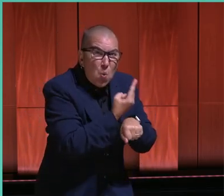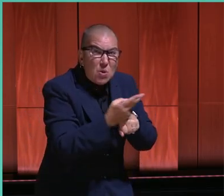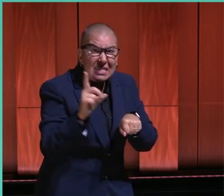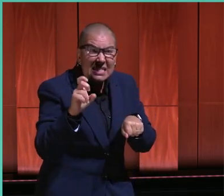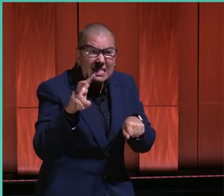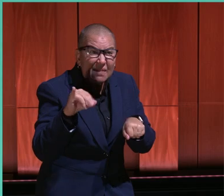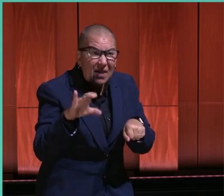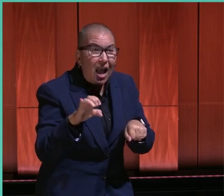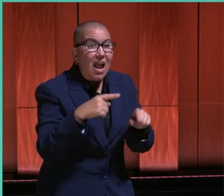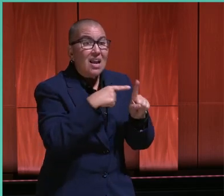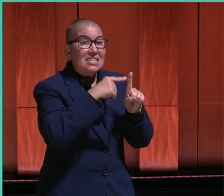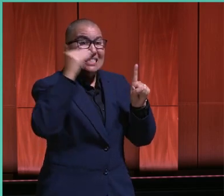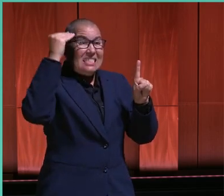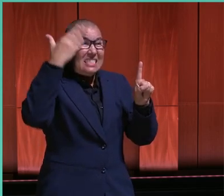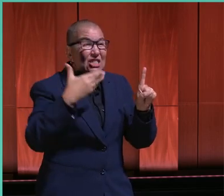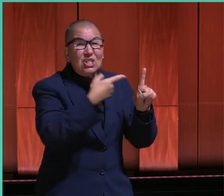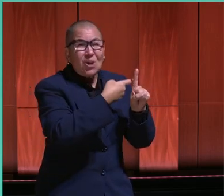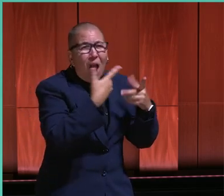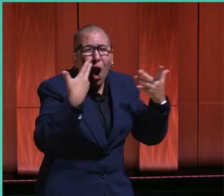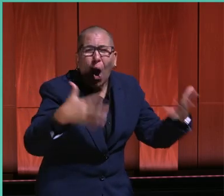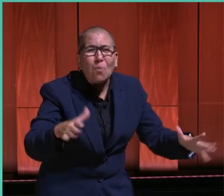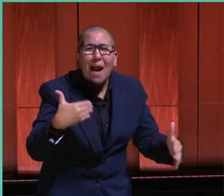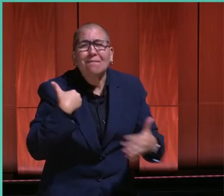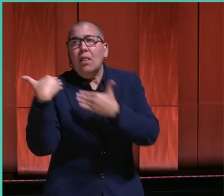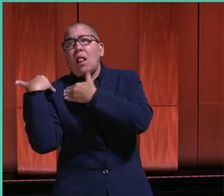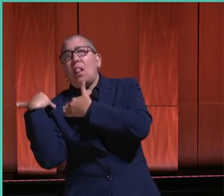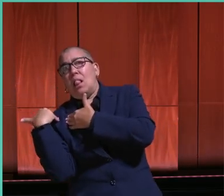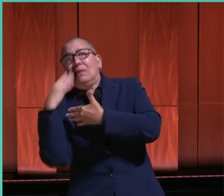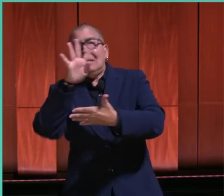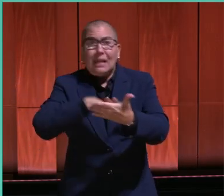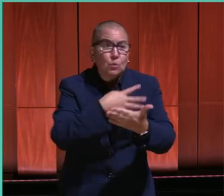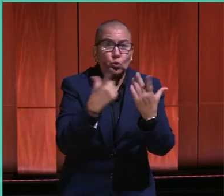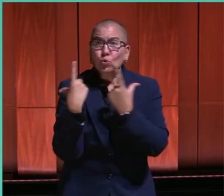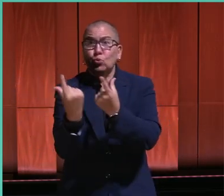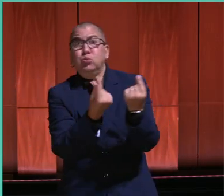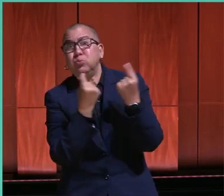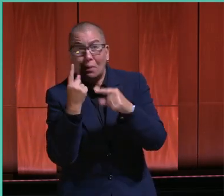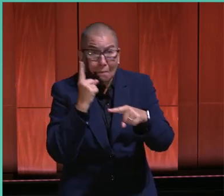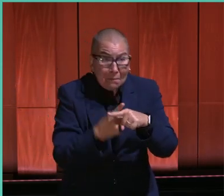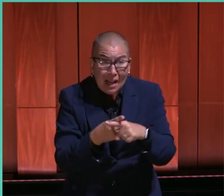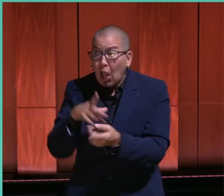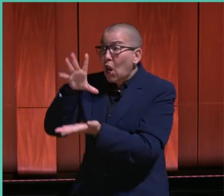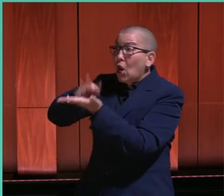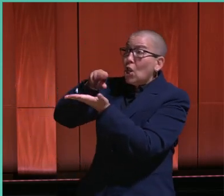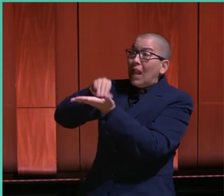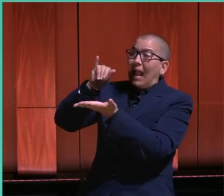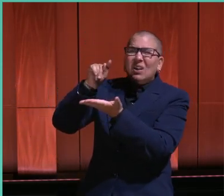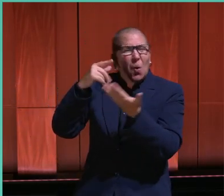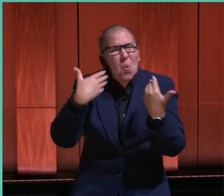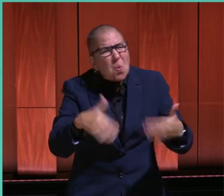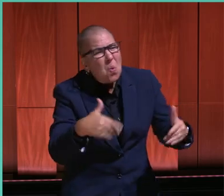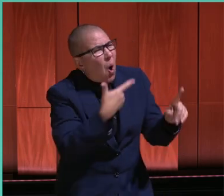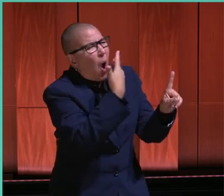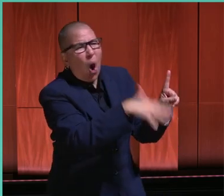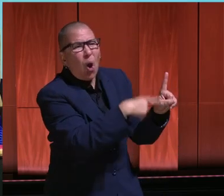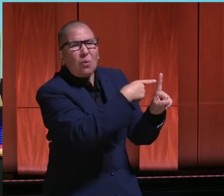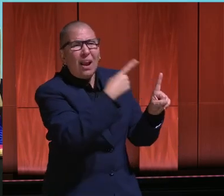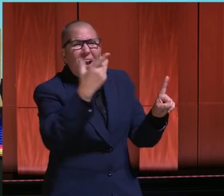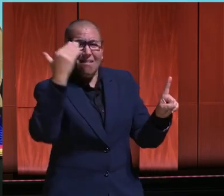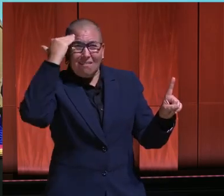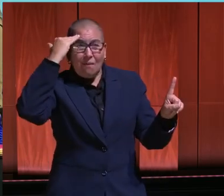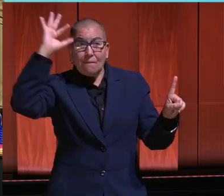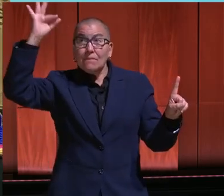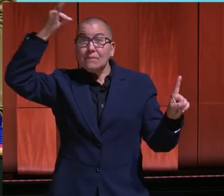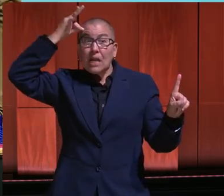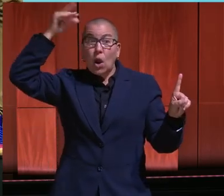finding time in our busy schedules to get them adopted to those new technologies can be quite challenging, and also just staying within federal and state guidelines. Yeah,